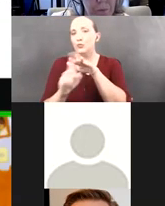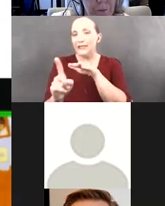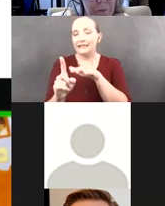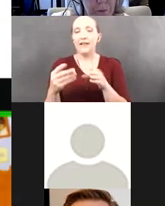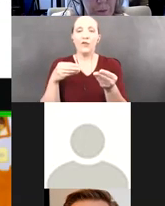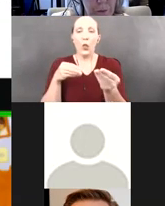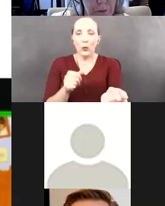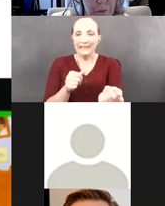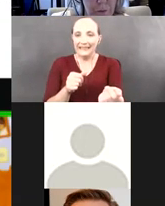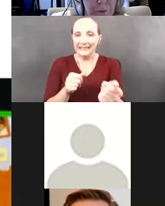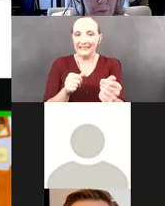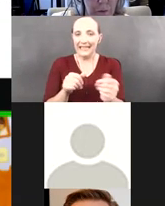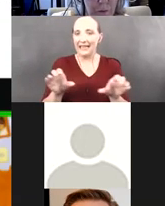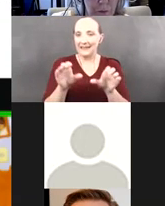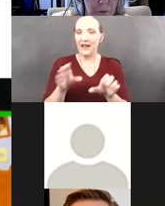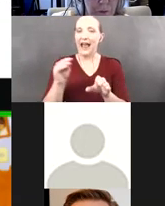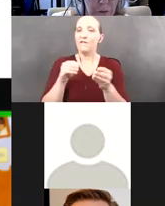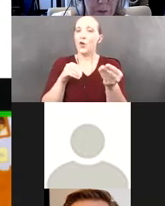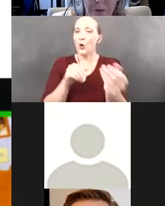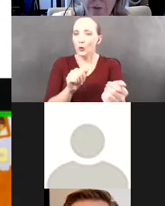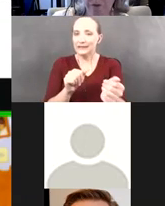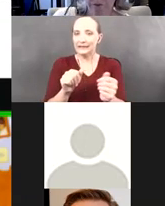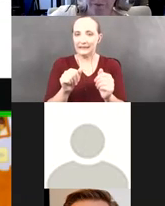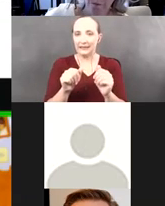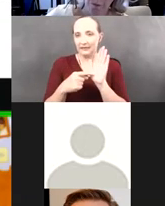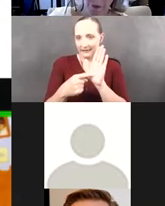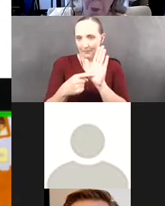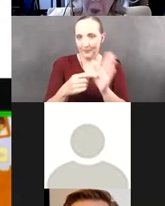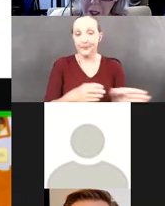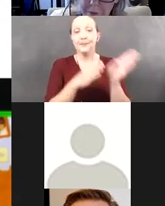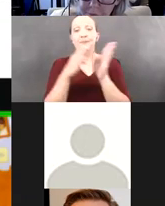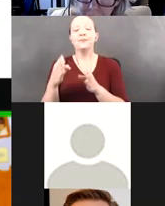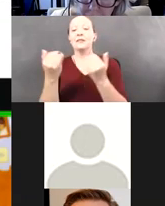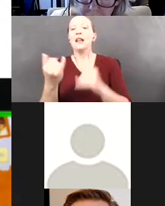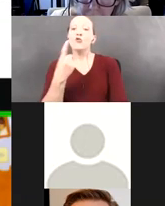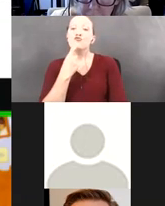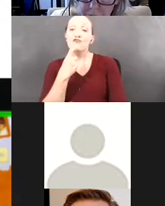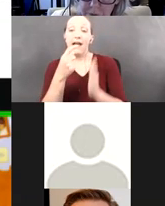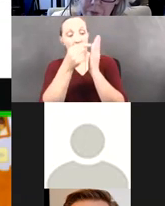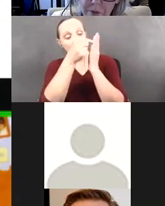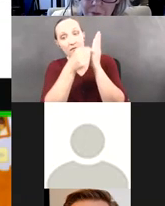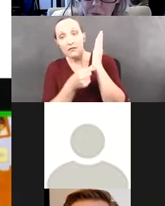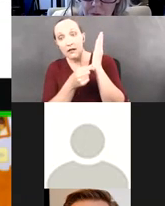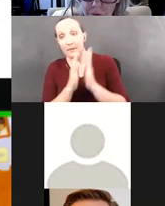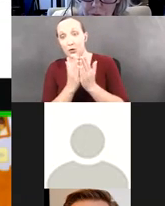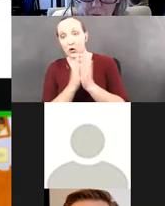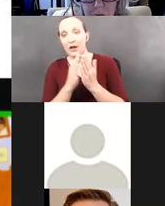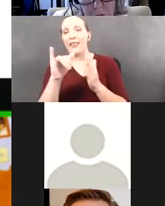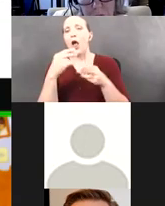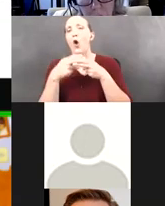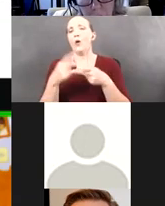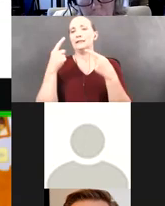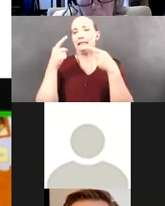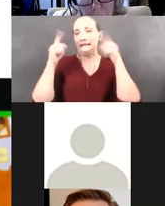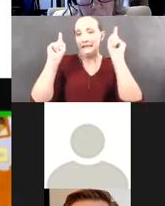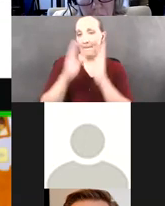activities, tienen and sprint fluency y actividades templates. de fluidez On y the también books with the plantillas red de on the fluidez. Y spine los libros are the en Succeed rojo books, and they